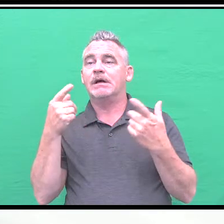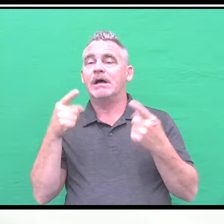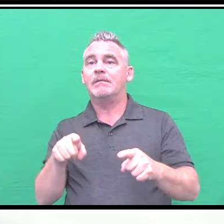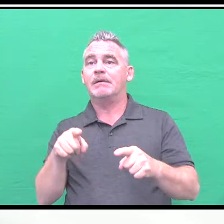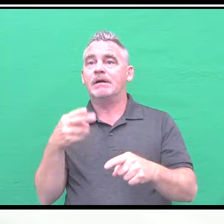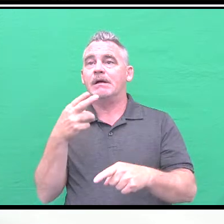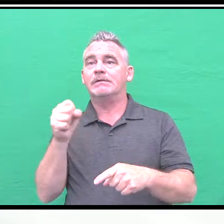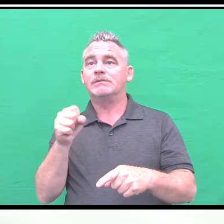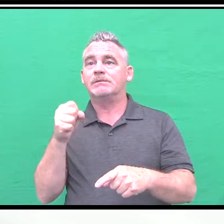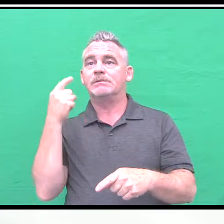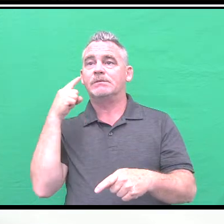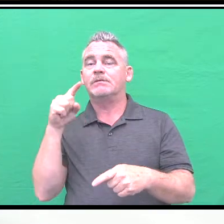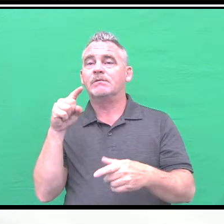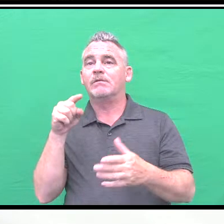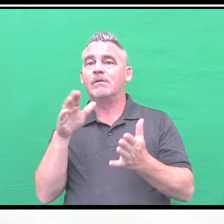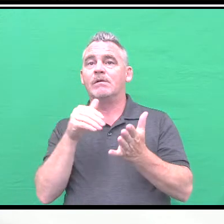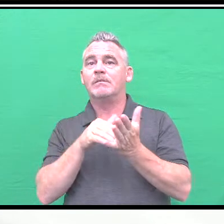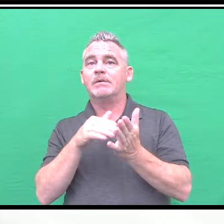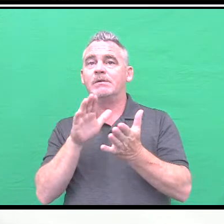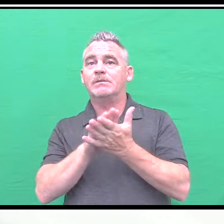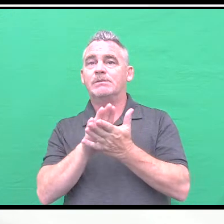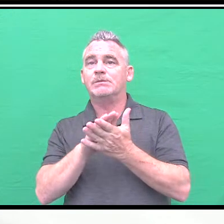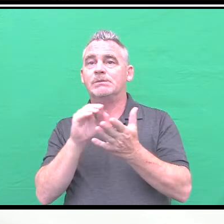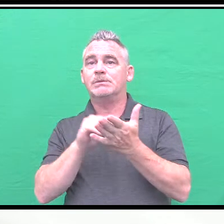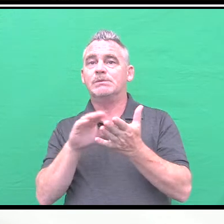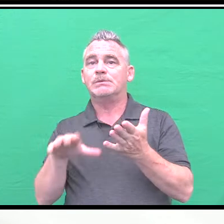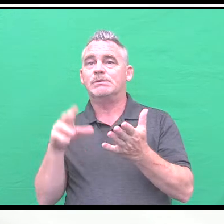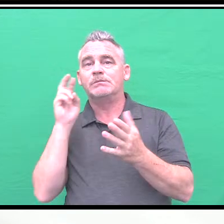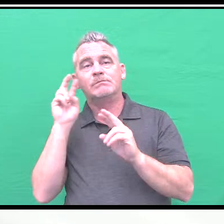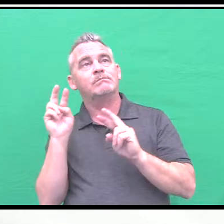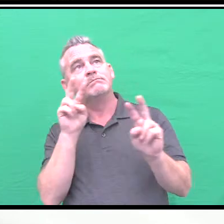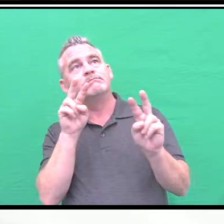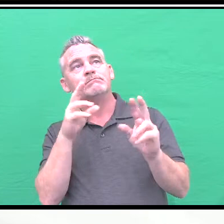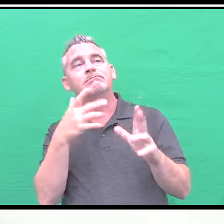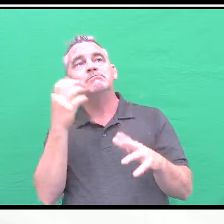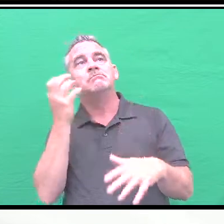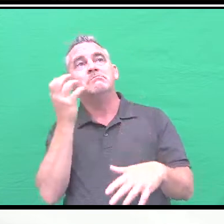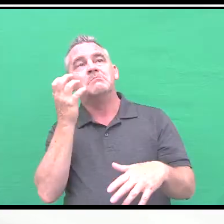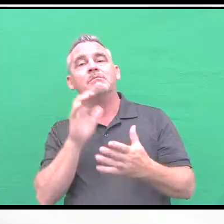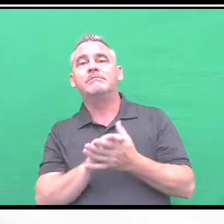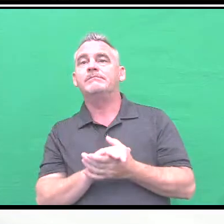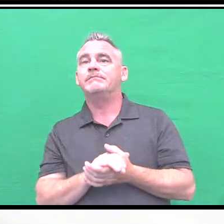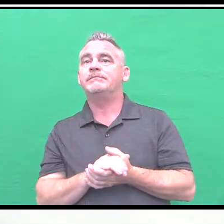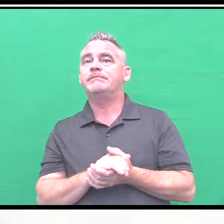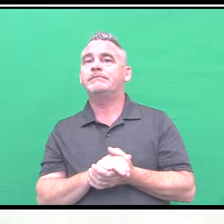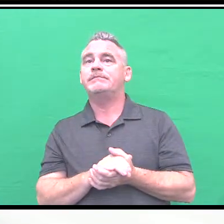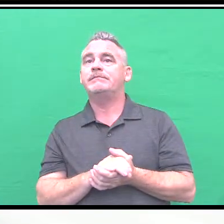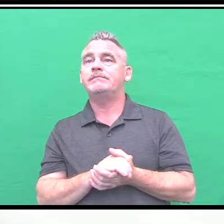preparing for their SLC and Skills USA competitions later this year.